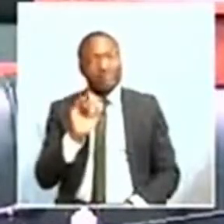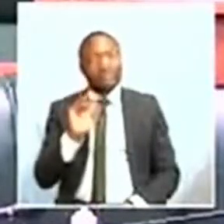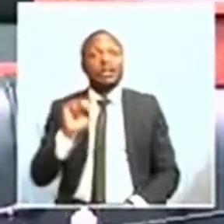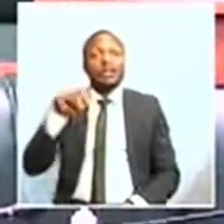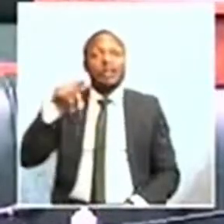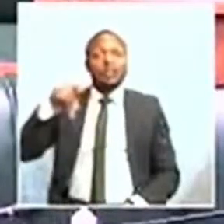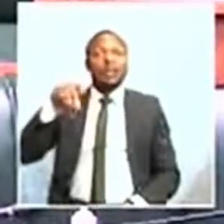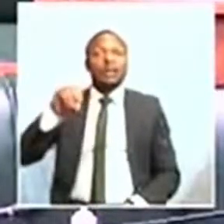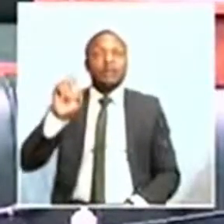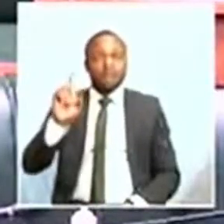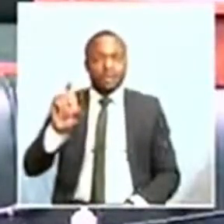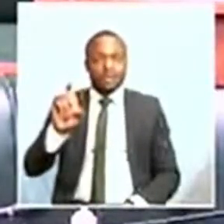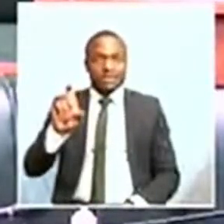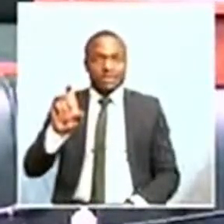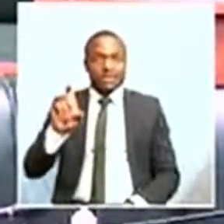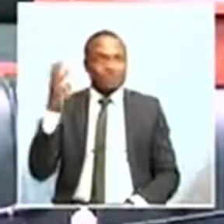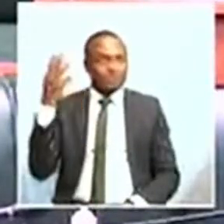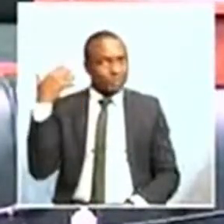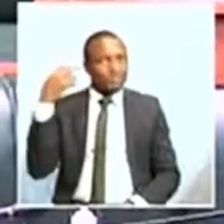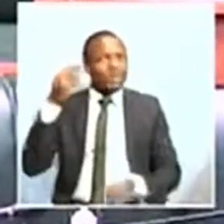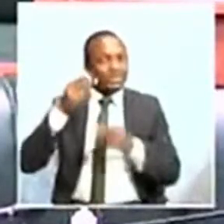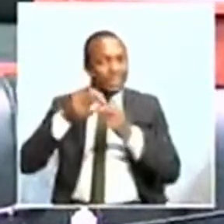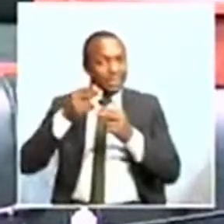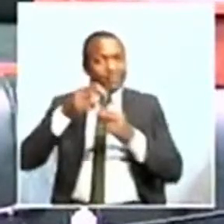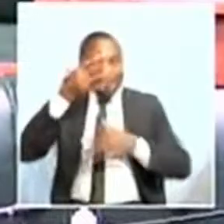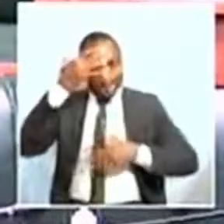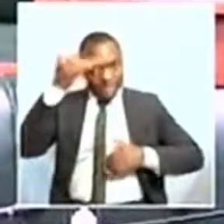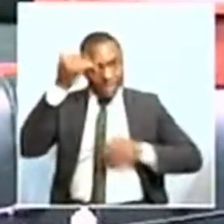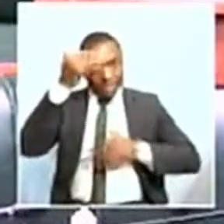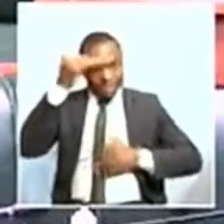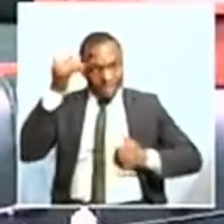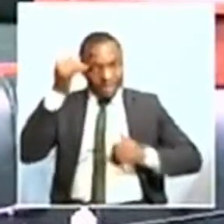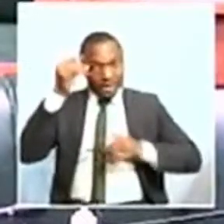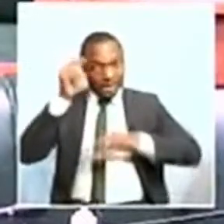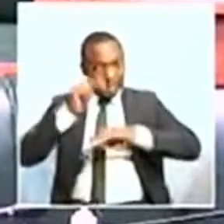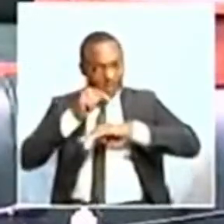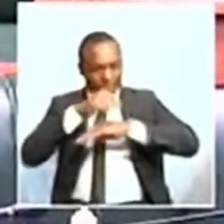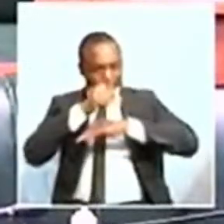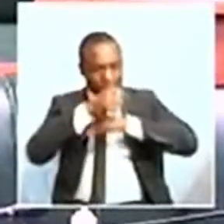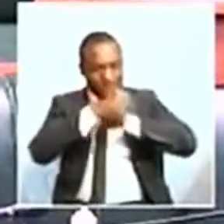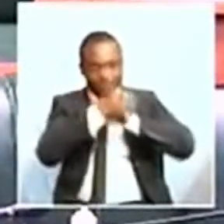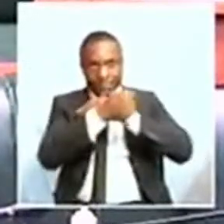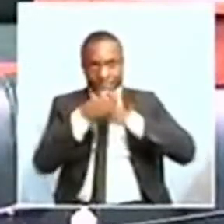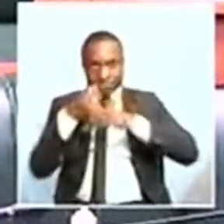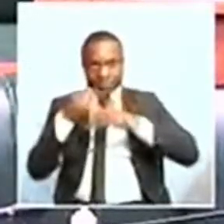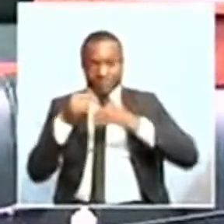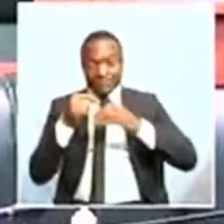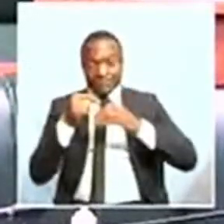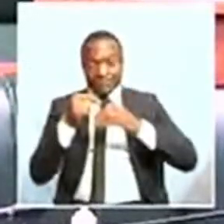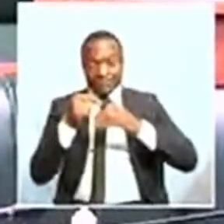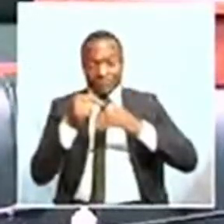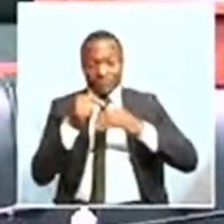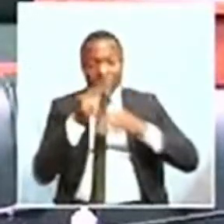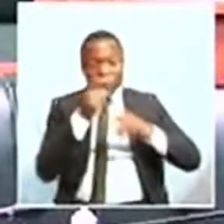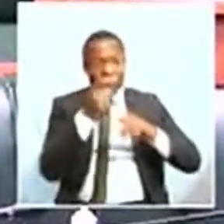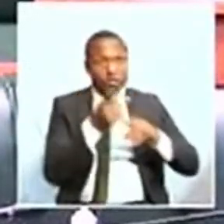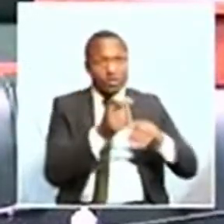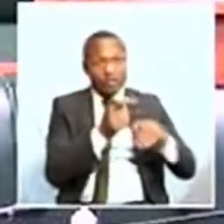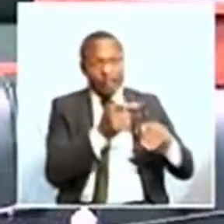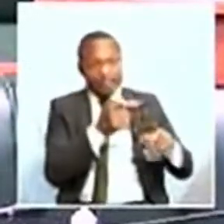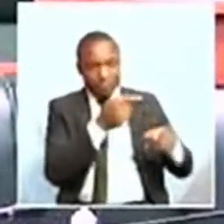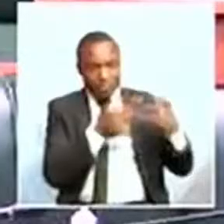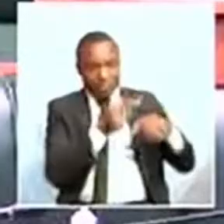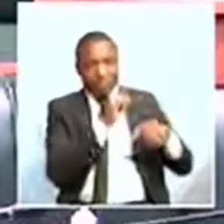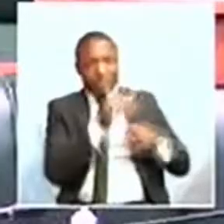Mpox used to be called monkey pox. Monkey pox because it was transmitted from the monkeys. But